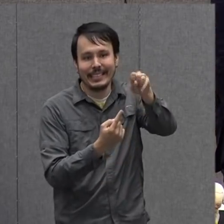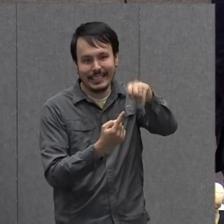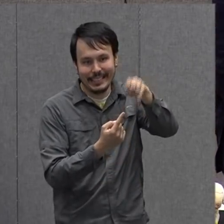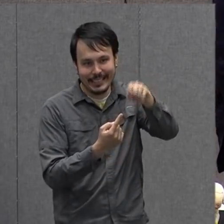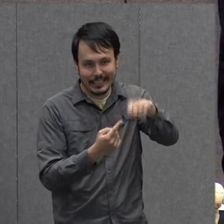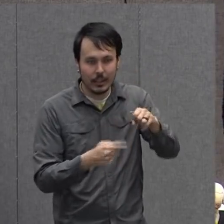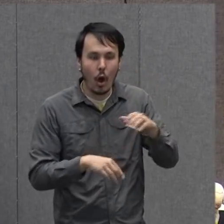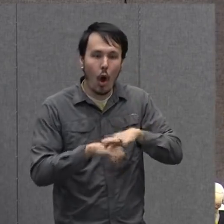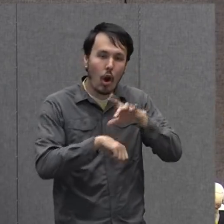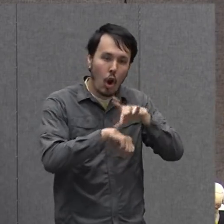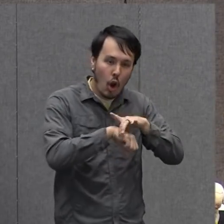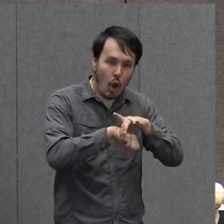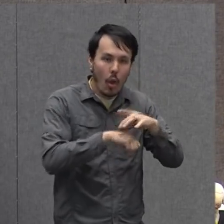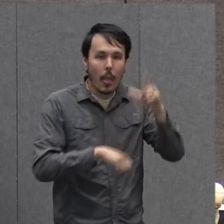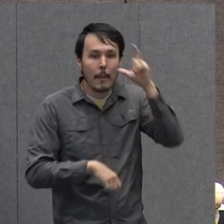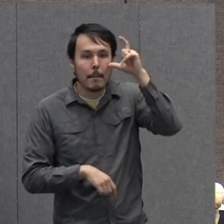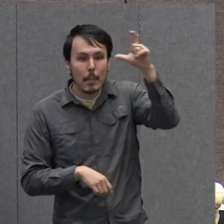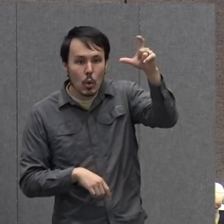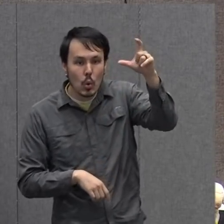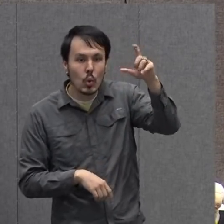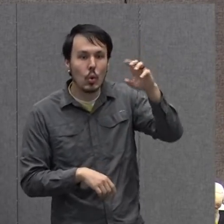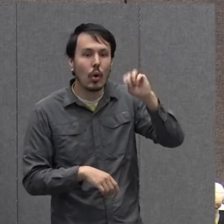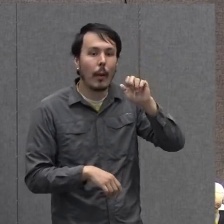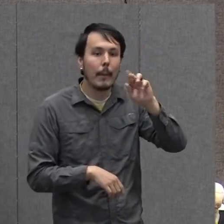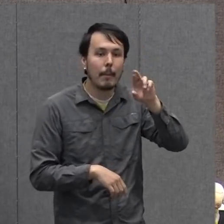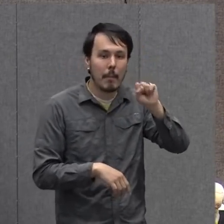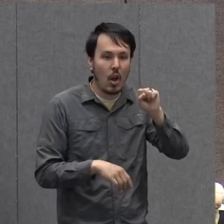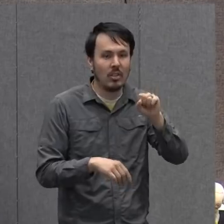here, what questions came to your mind?